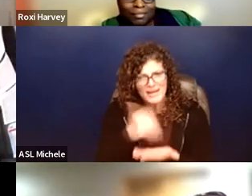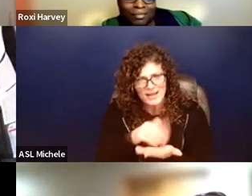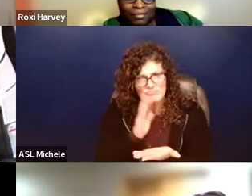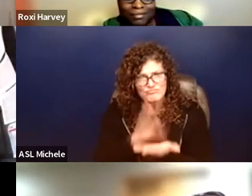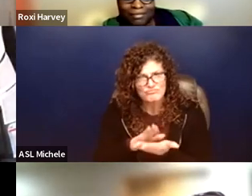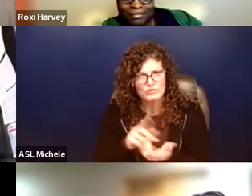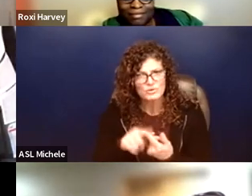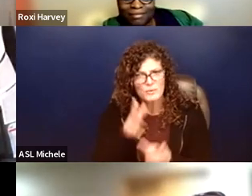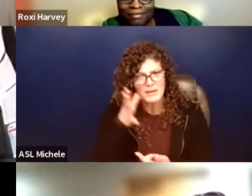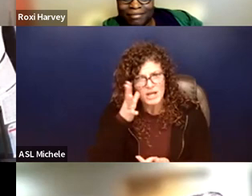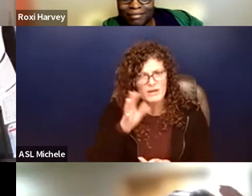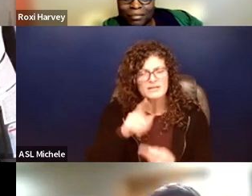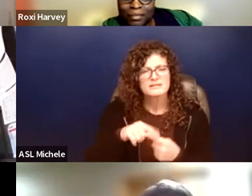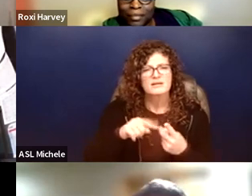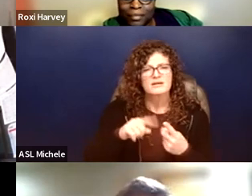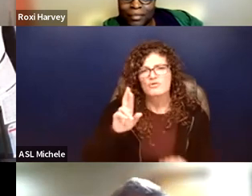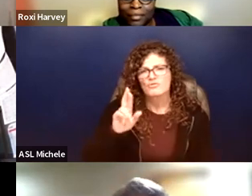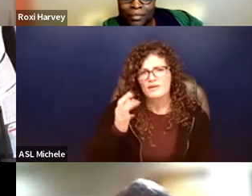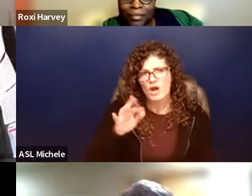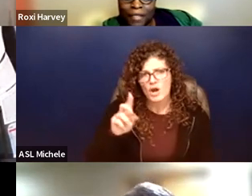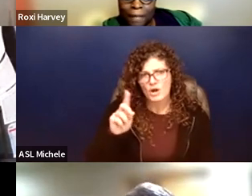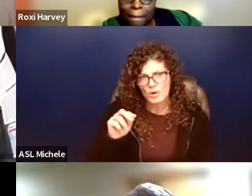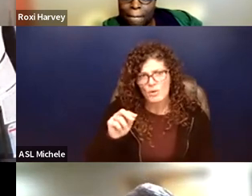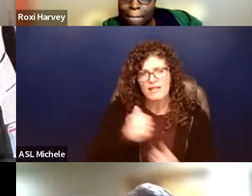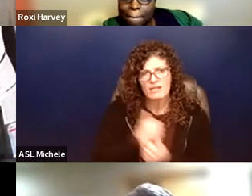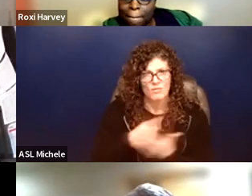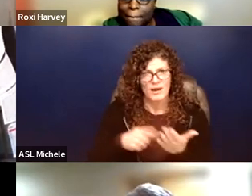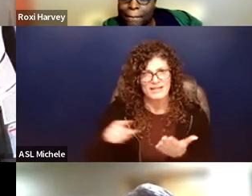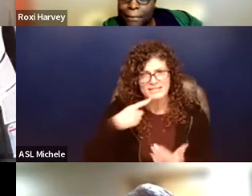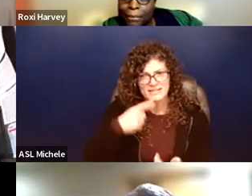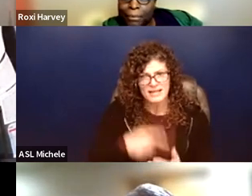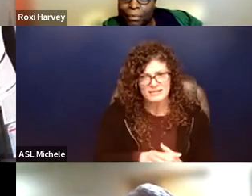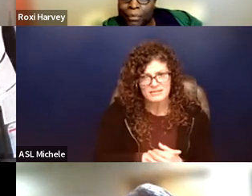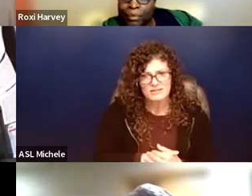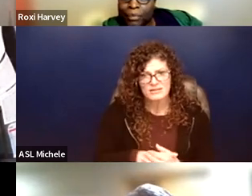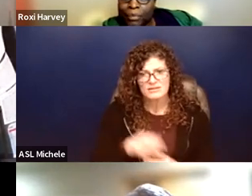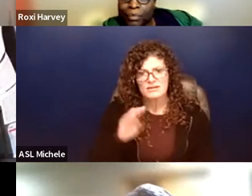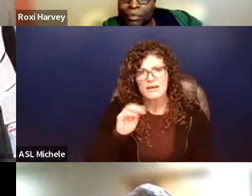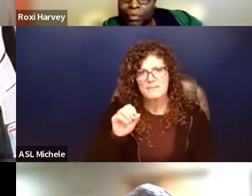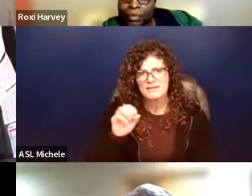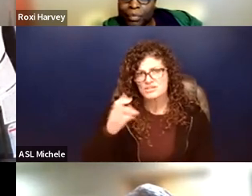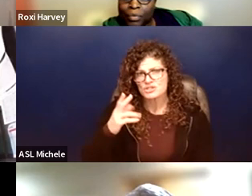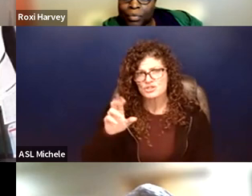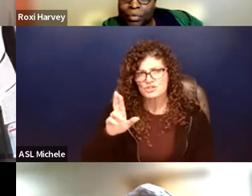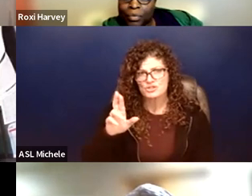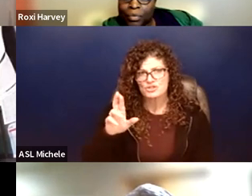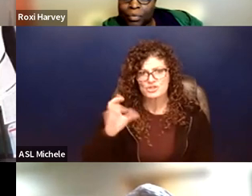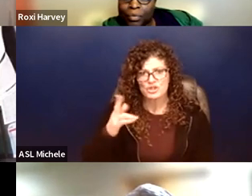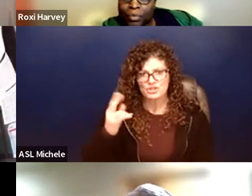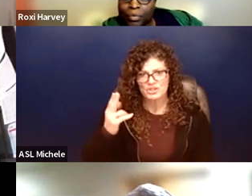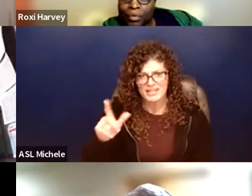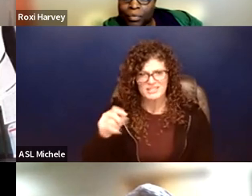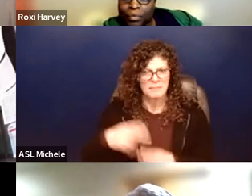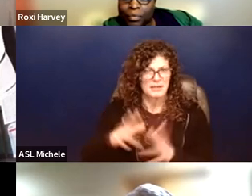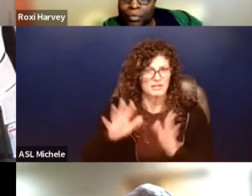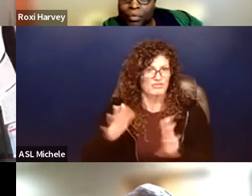I love Mr. Ricardo Christie. I just mentioned, I love something he had said. Mrs. Churchill had mentioned great things